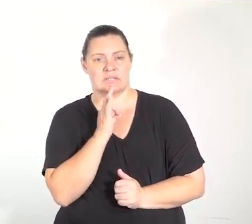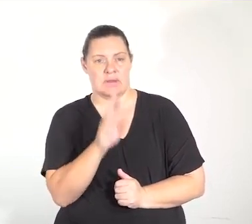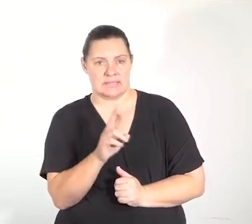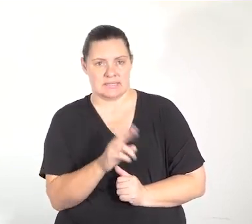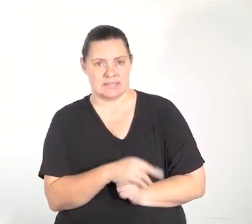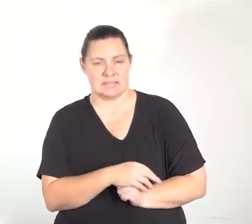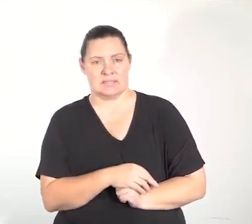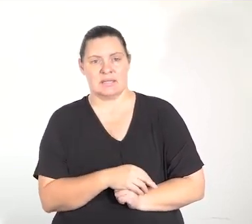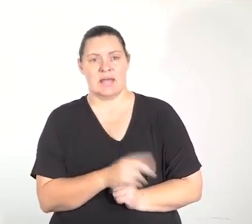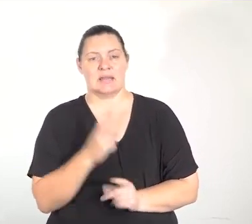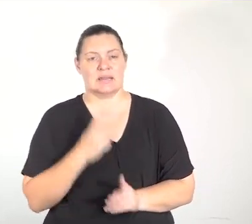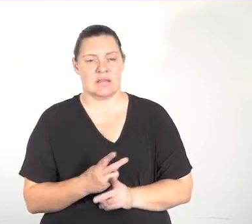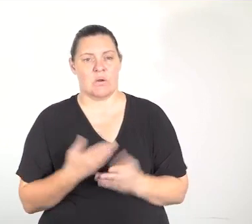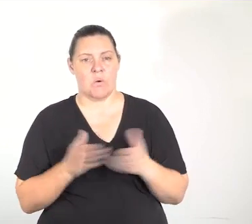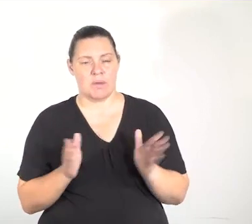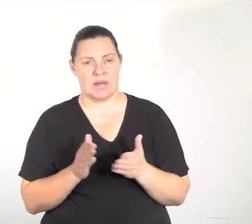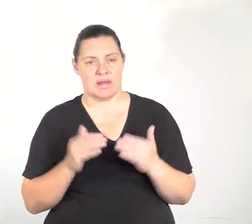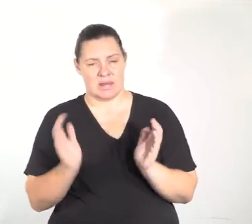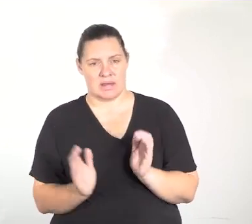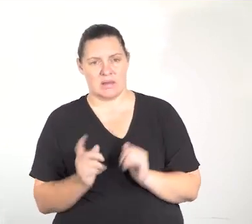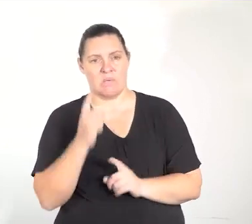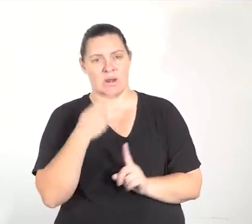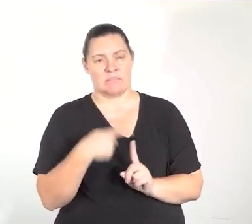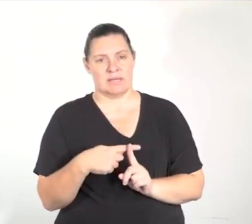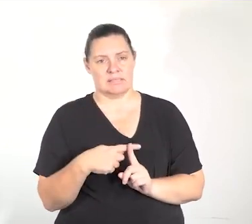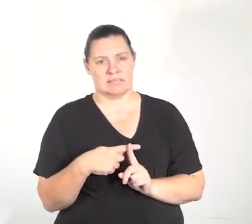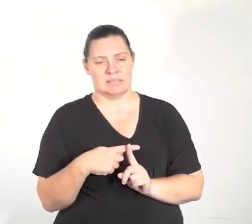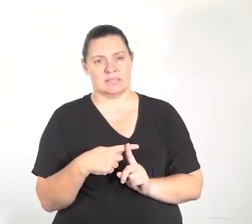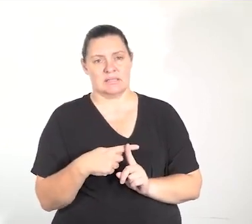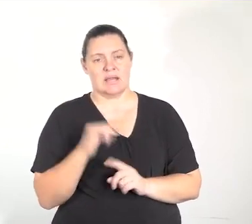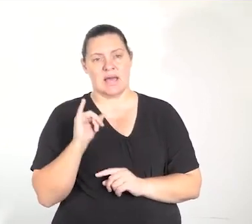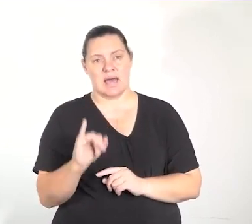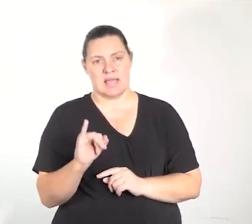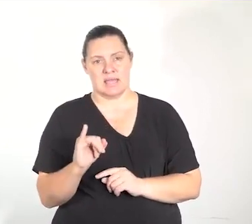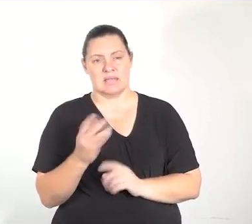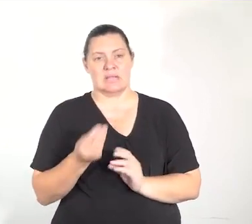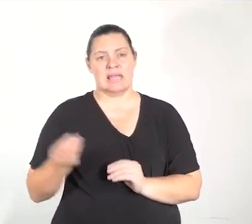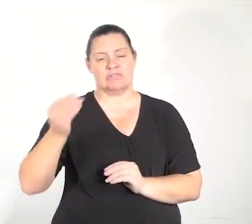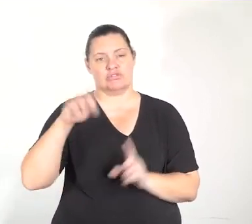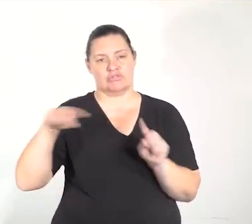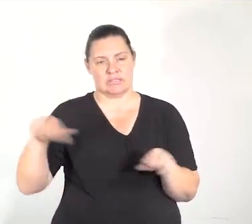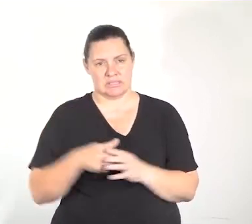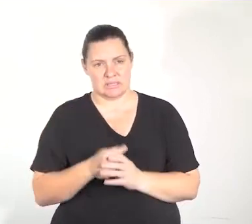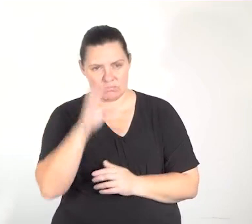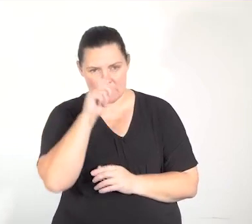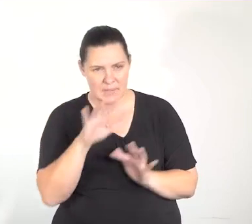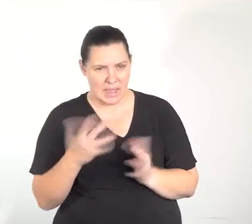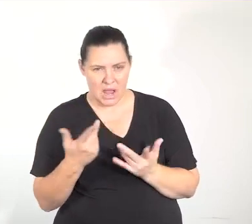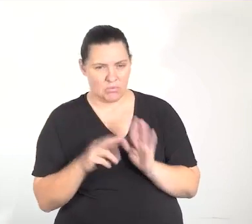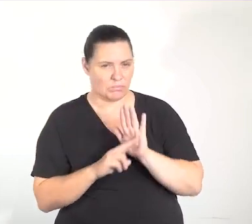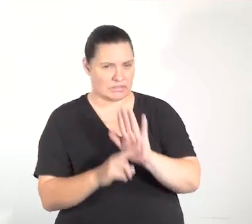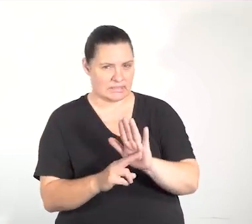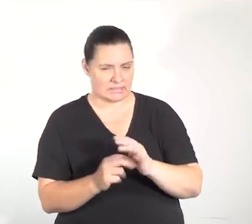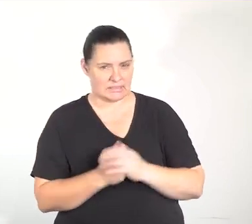rands. And then we open the bracket, 1 plus our I, which is our interest rate. Do you remember how